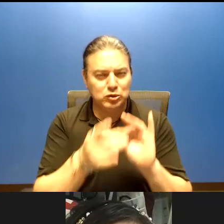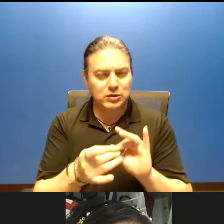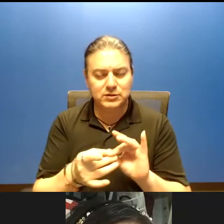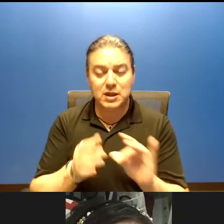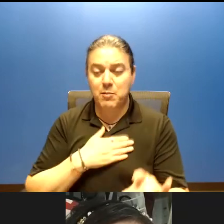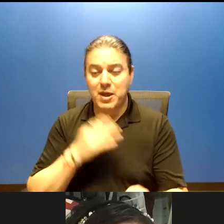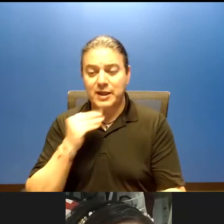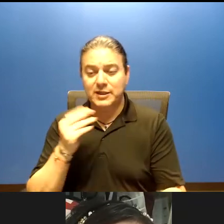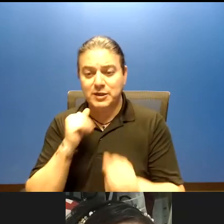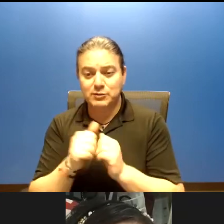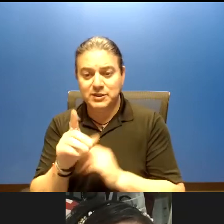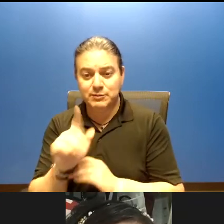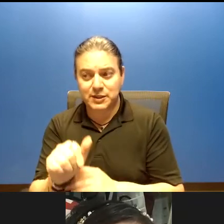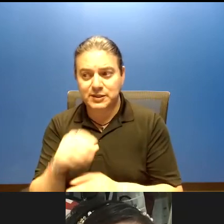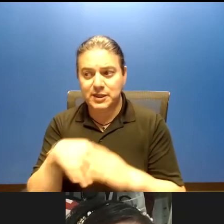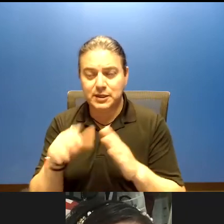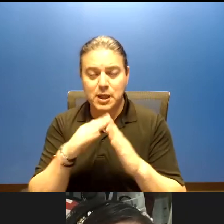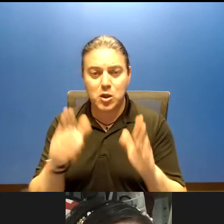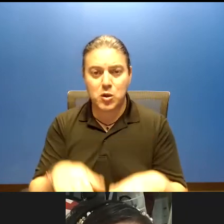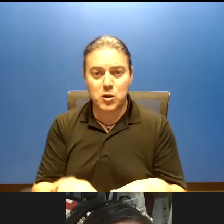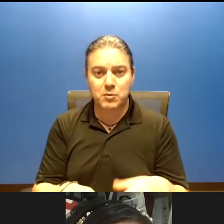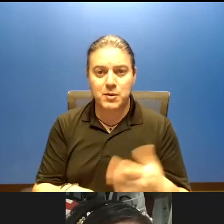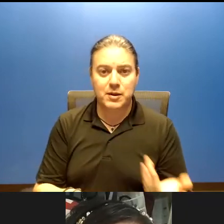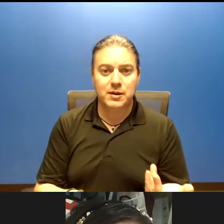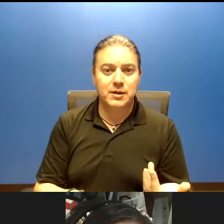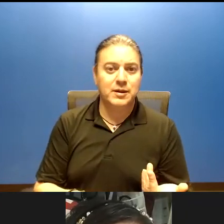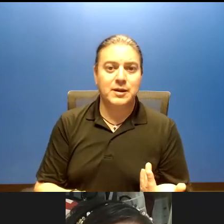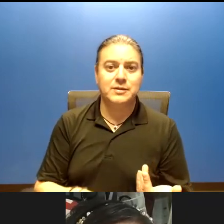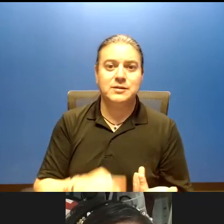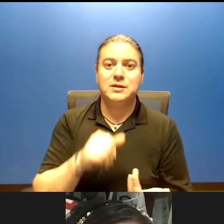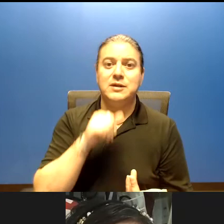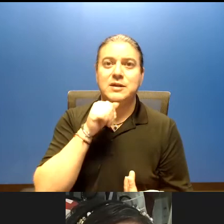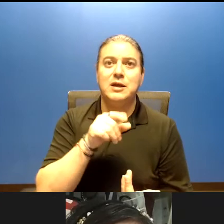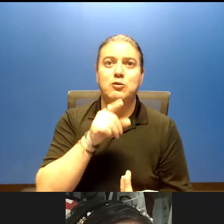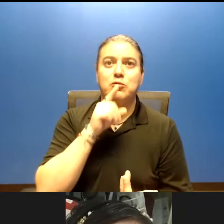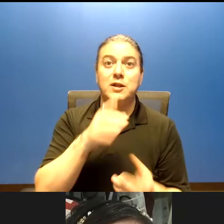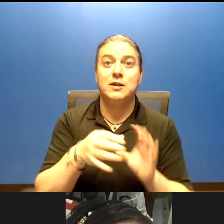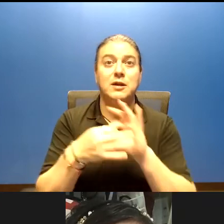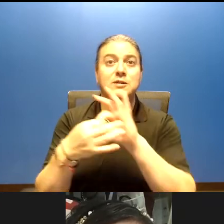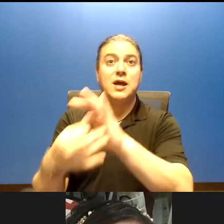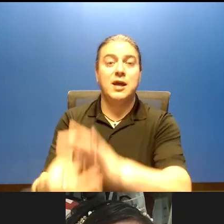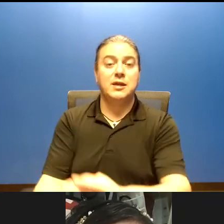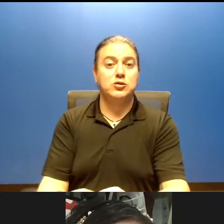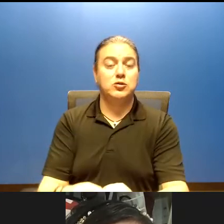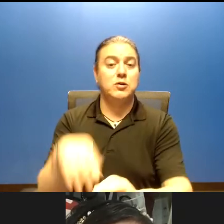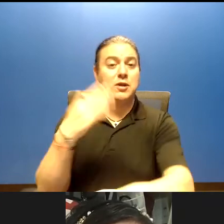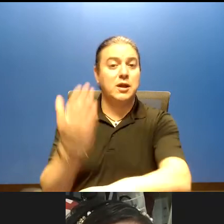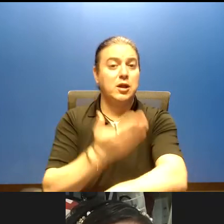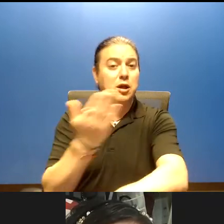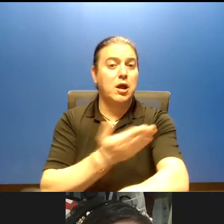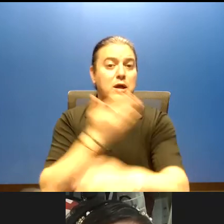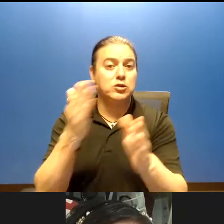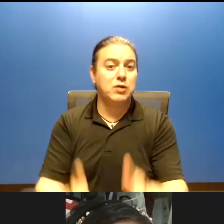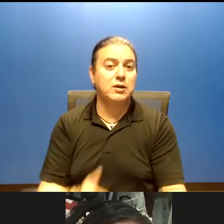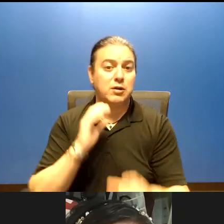in the home does not necessarily come with the contractor conversation. And I'm angry for